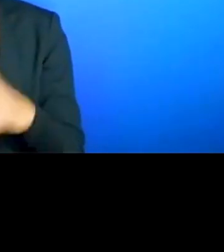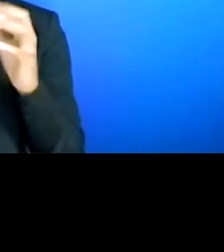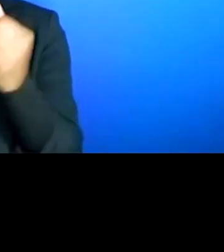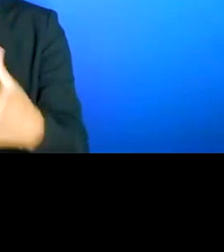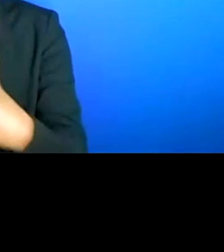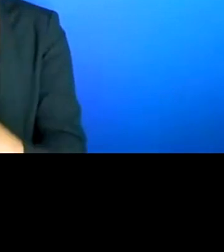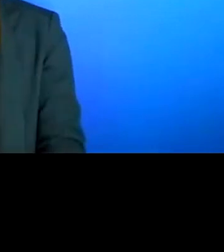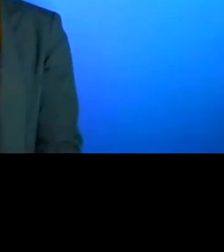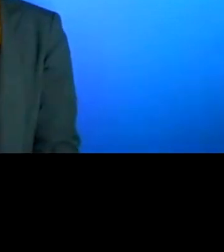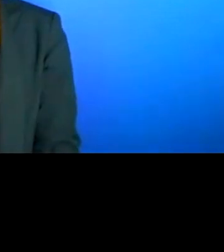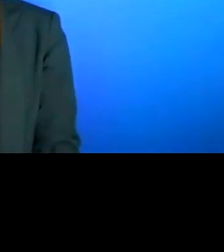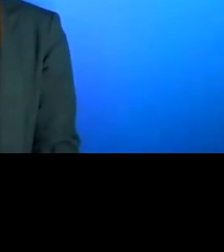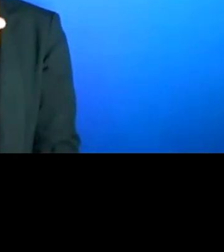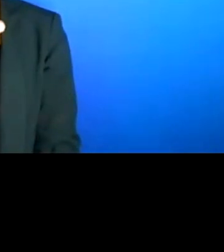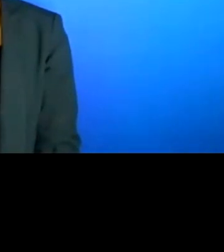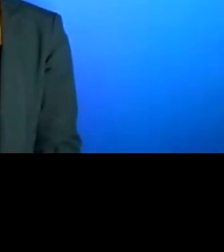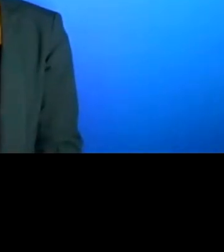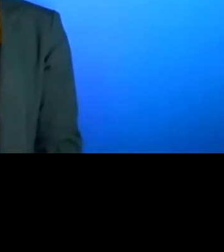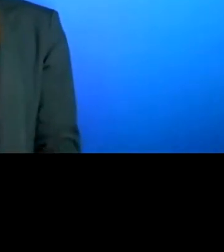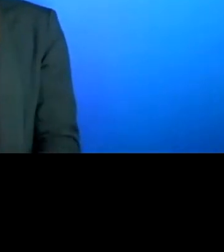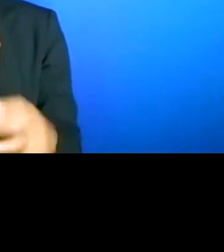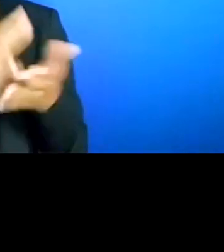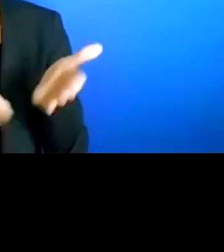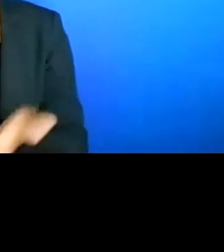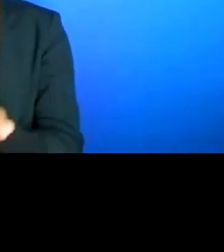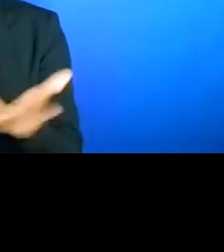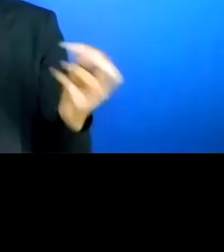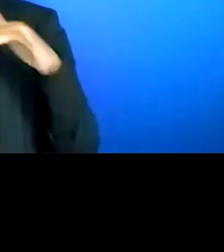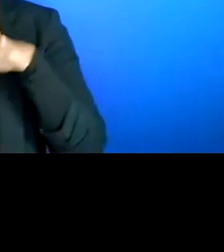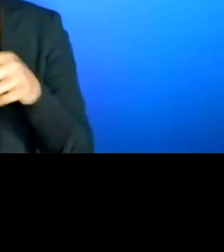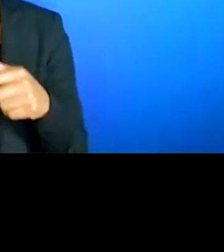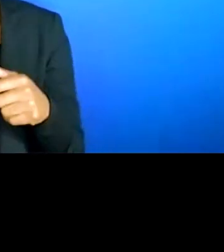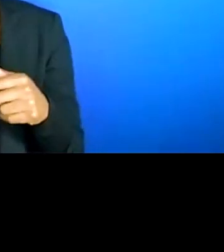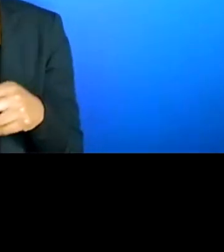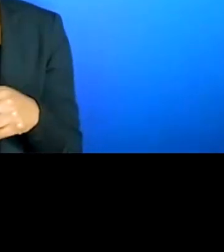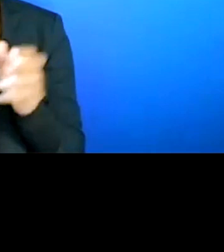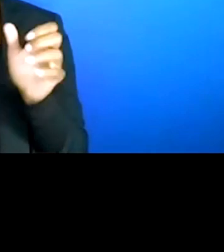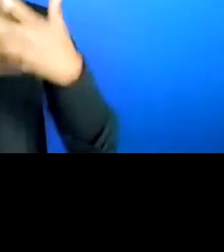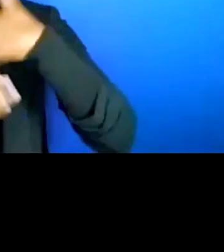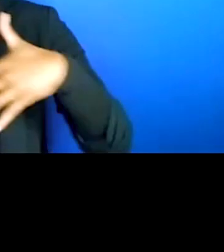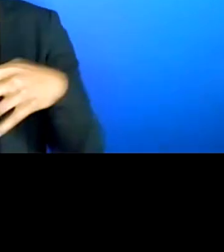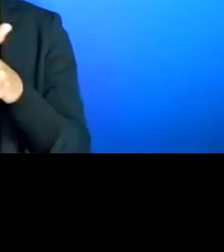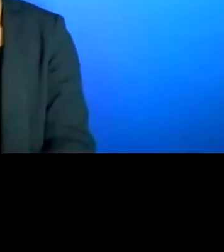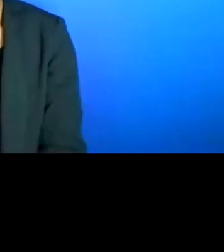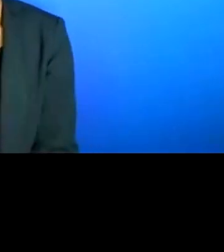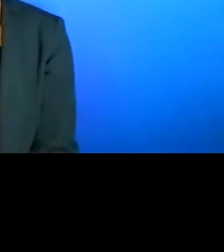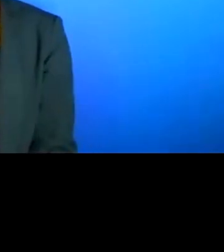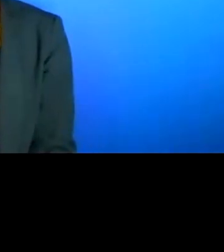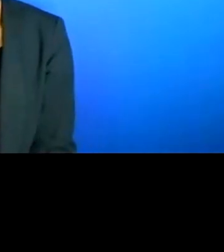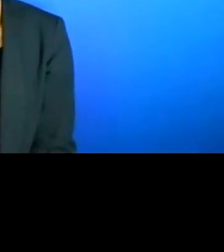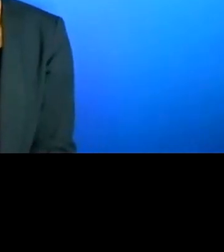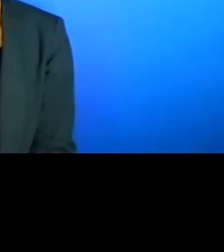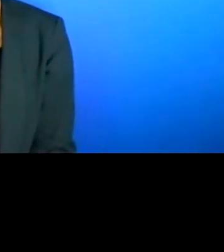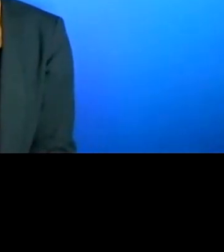and Inter-University Consortium for Political and Social Research, ICPSR, and the